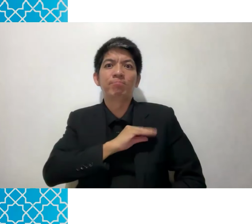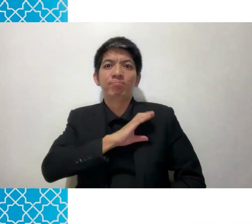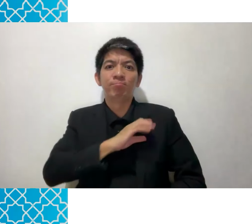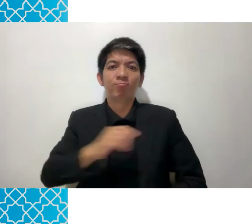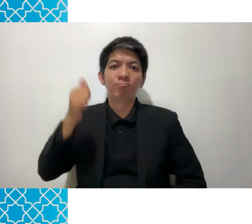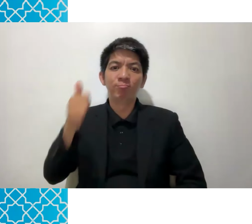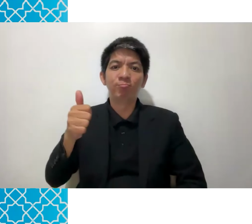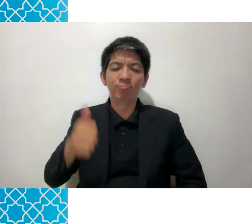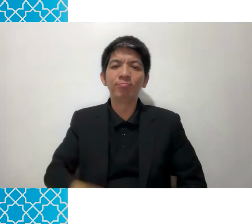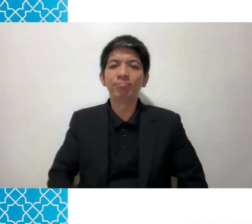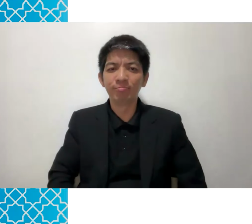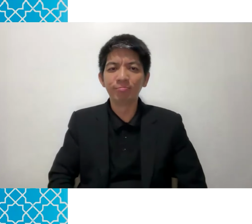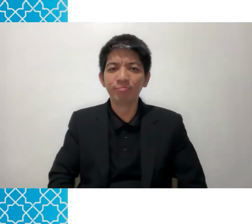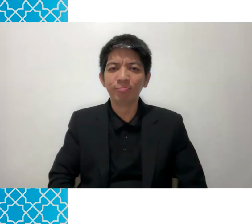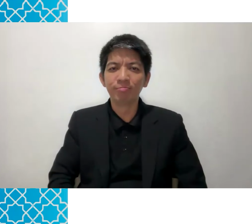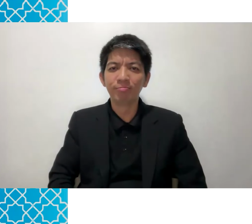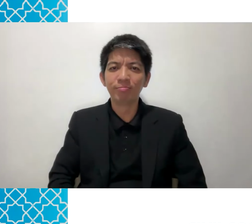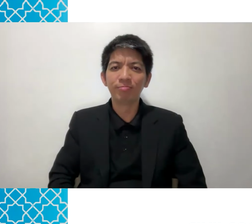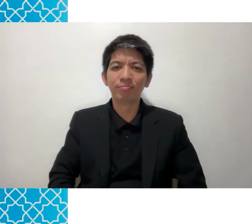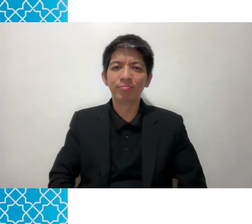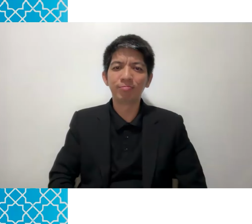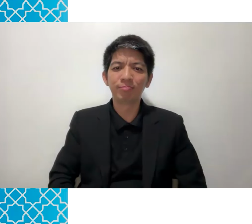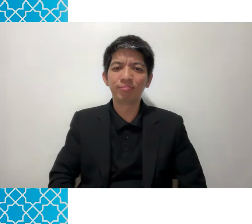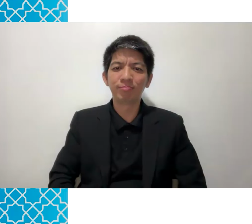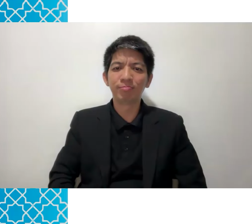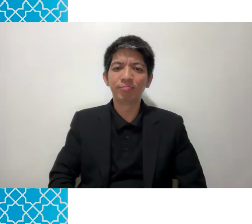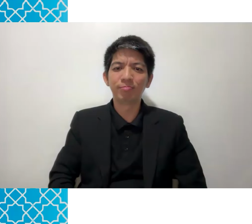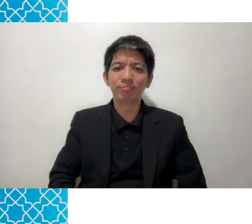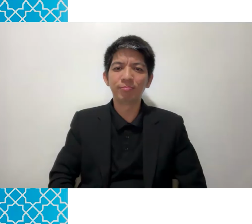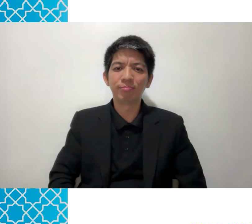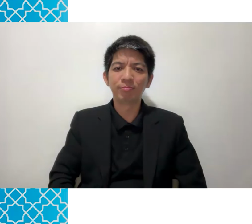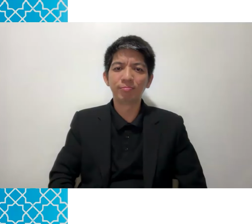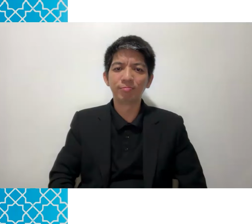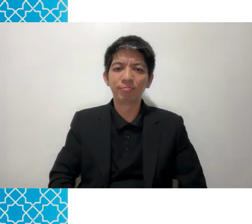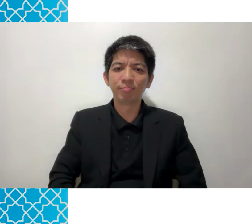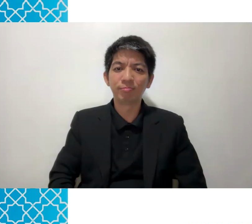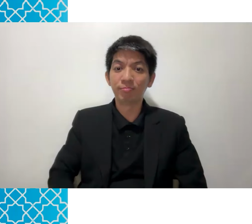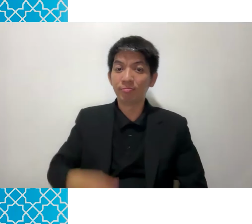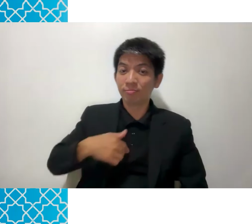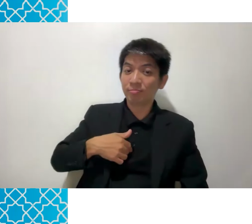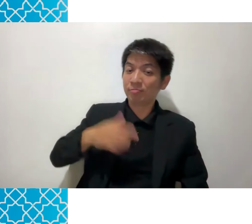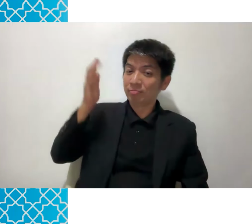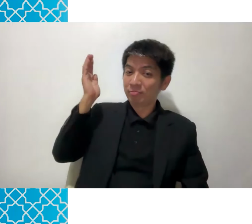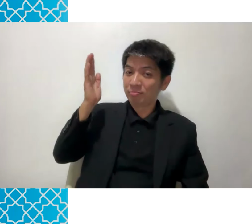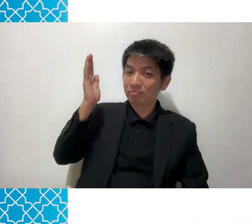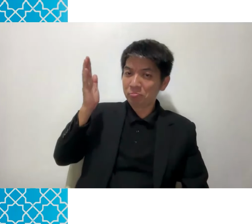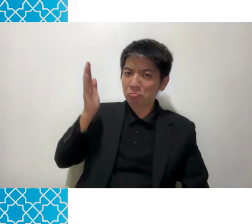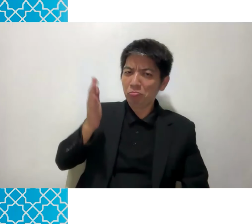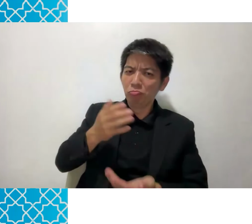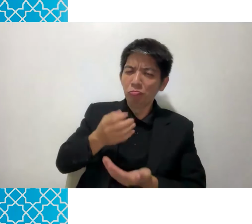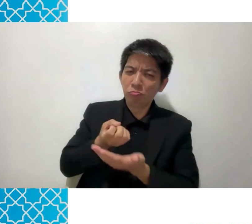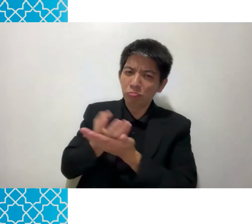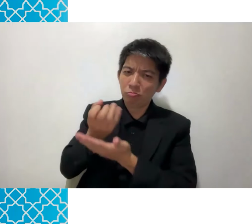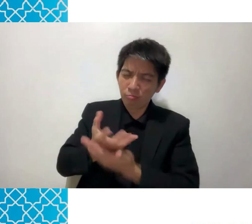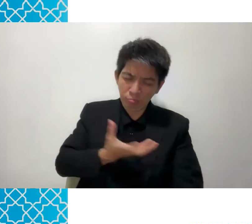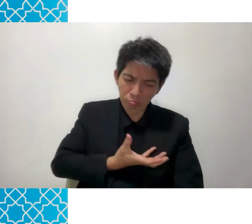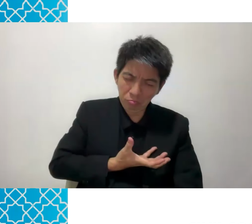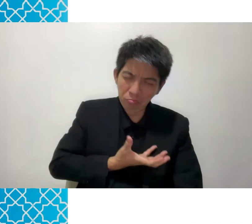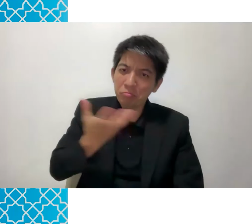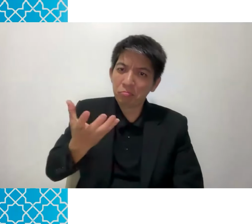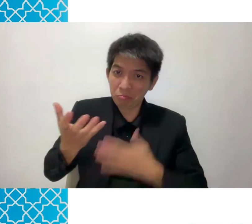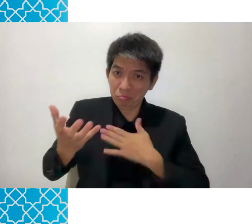I will talk about my personal involvement in a project through which